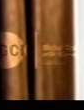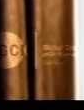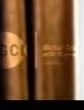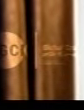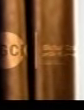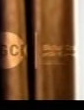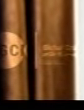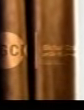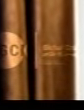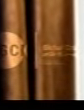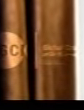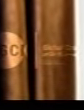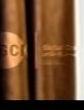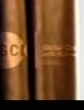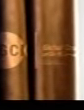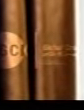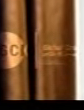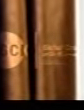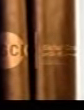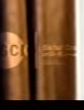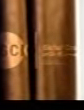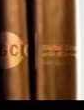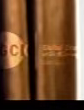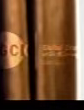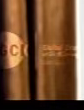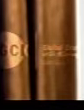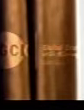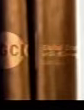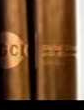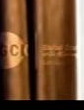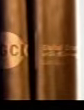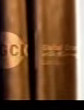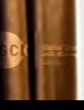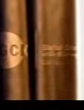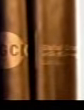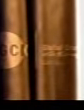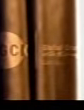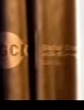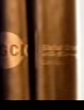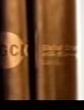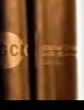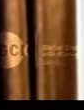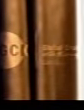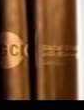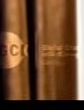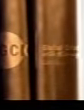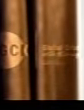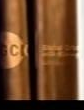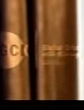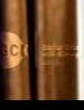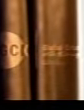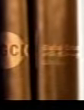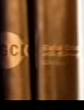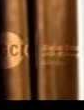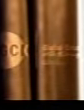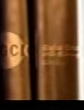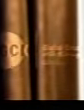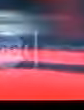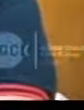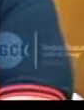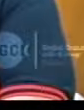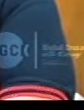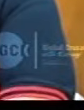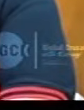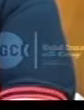mass in the abdomen, which it could be scary. Abnormal bleeding, prolonged abnormal bleeding, it could also be